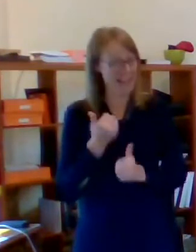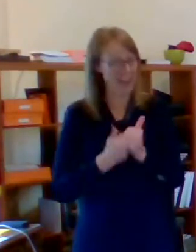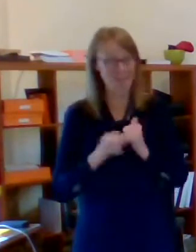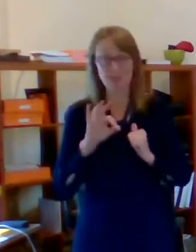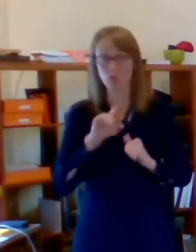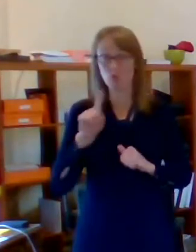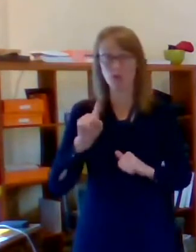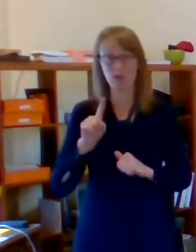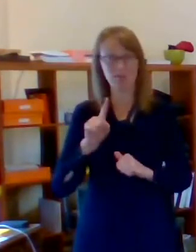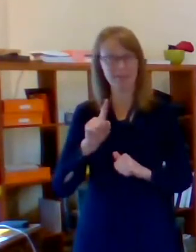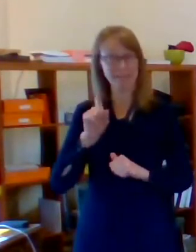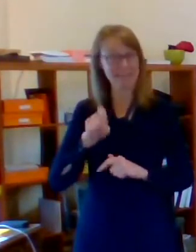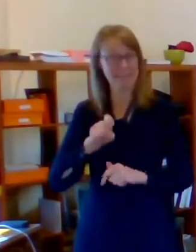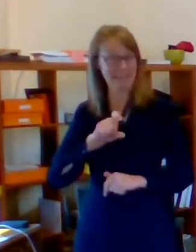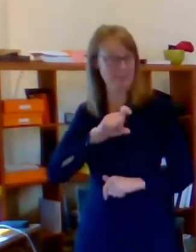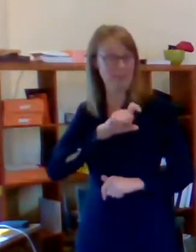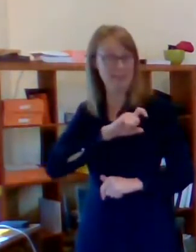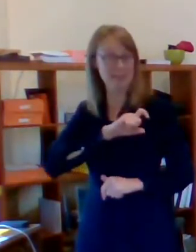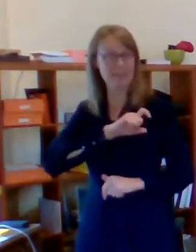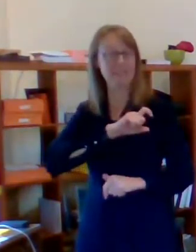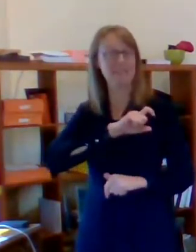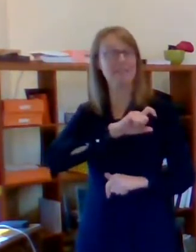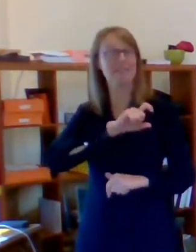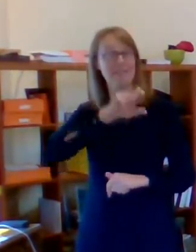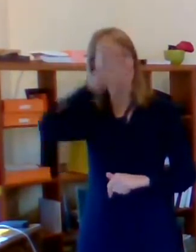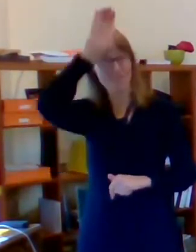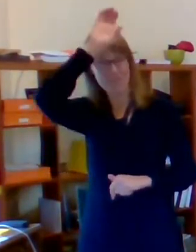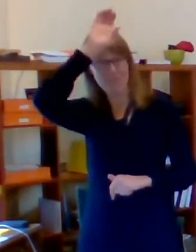or an ambulance. And so I think the benefit